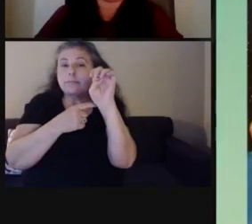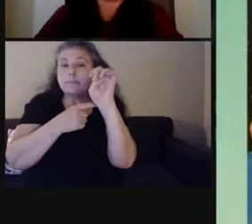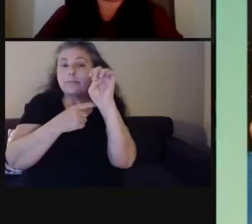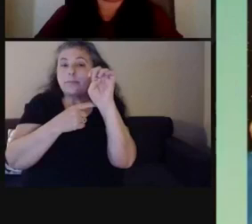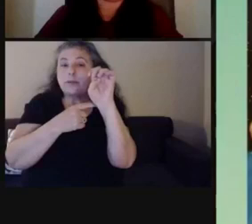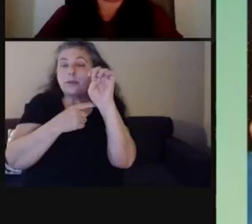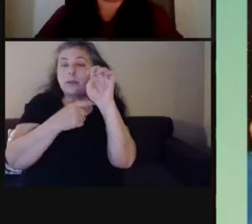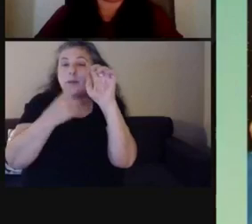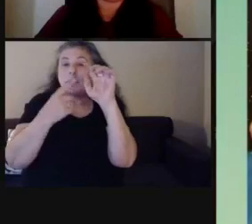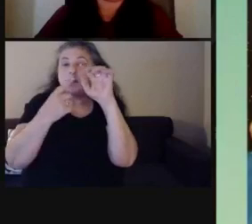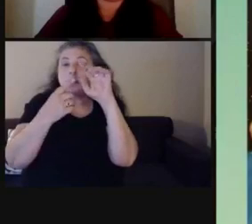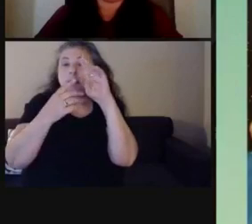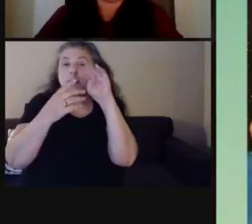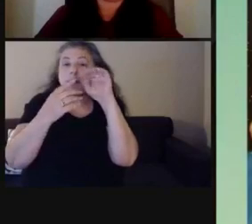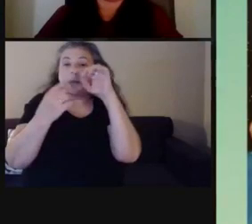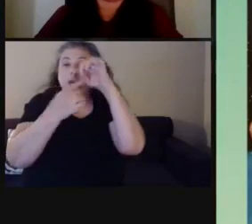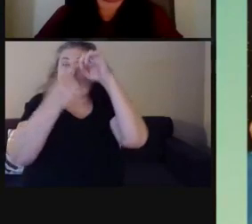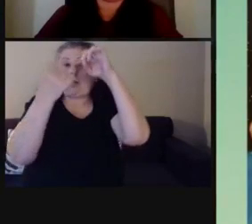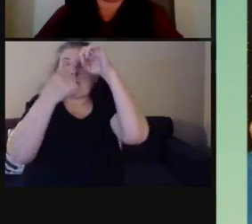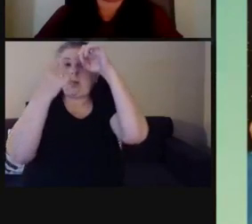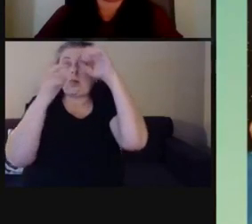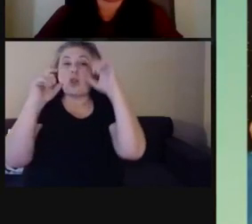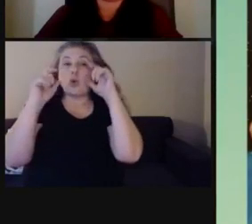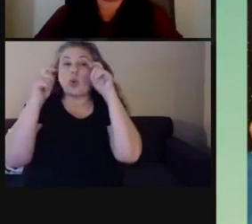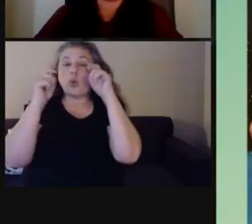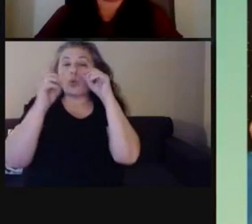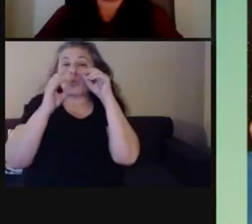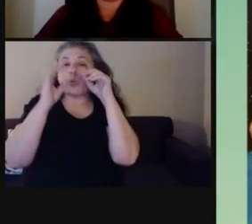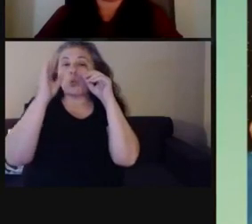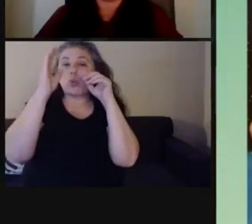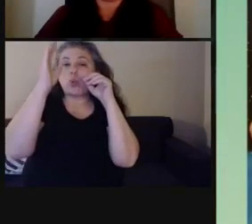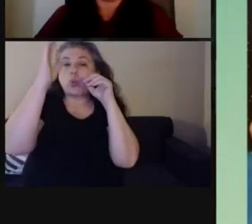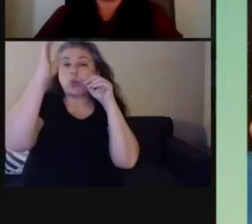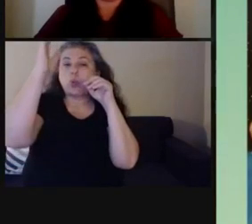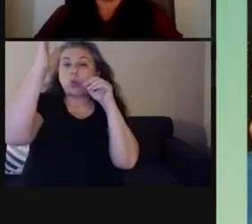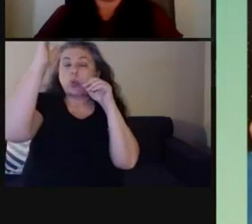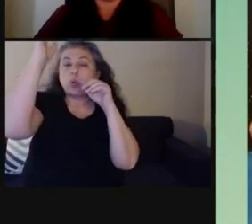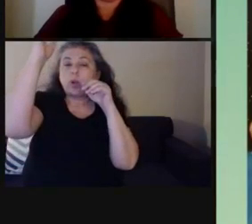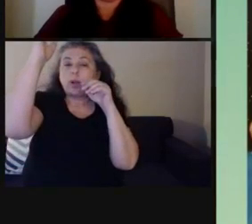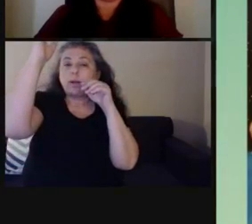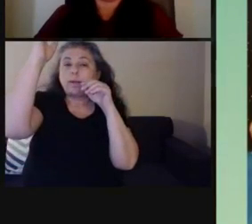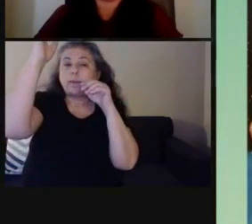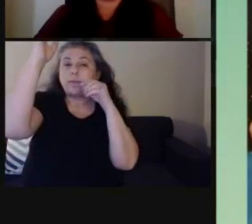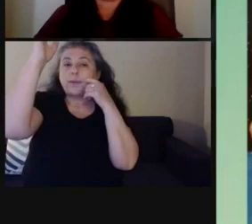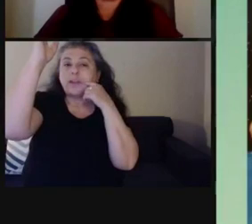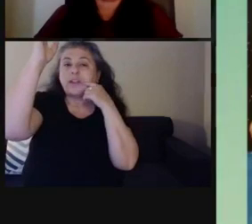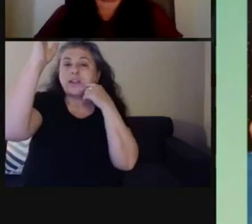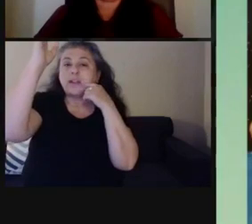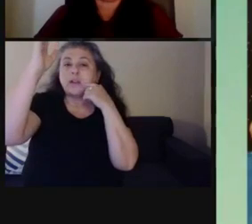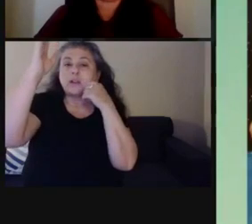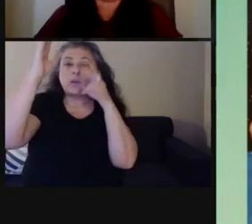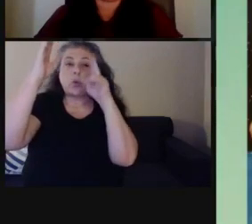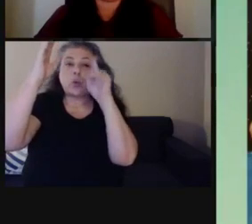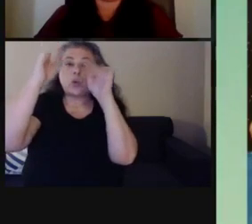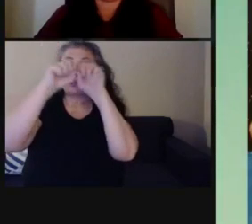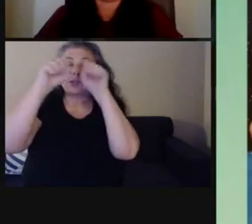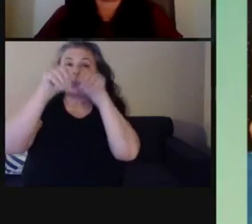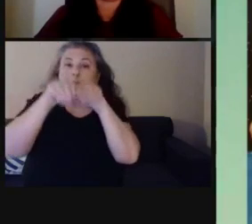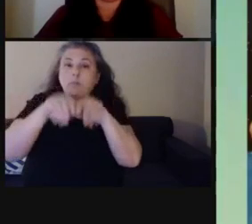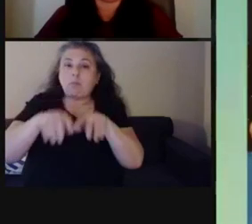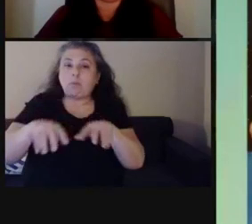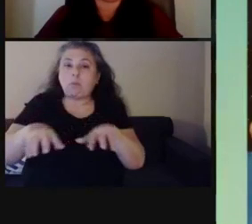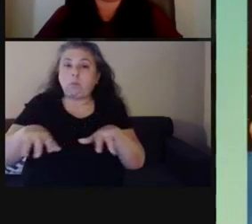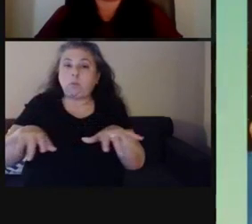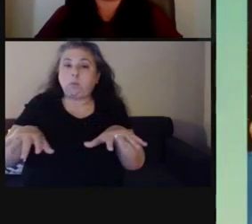then wrap around that corn and grow vertically. And their root system is able to